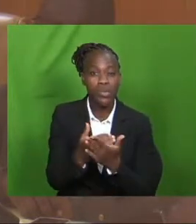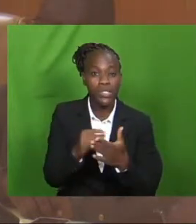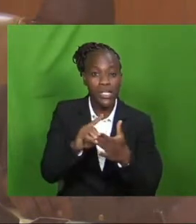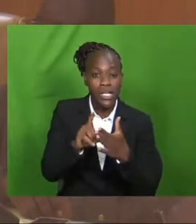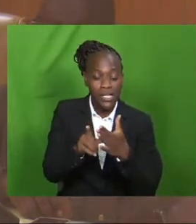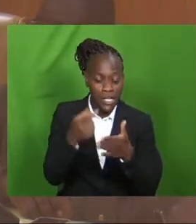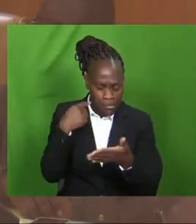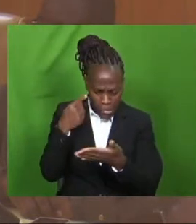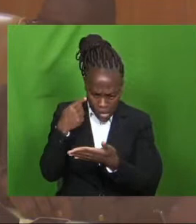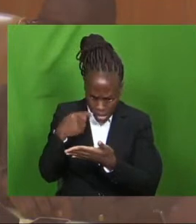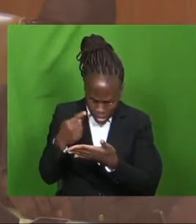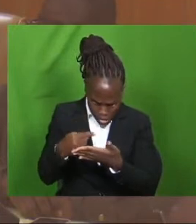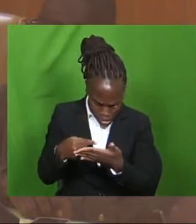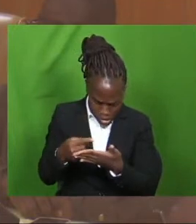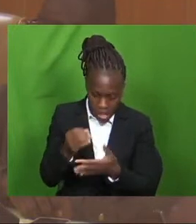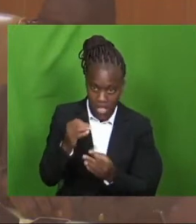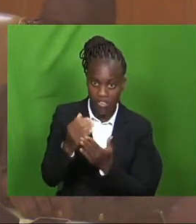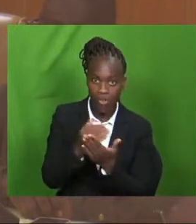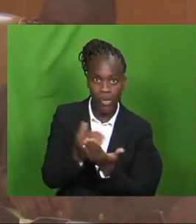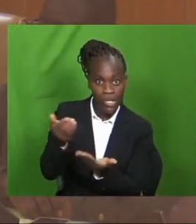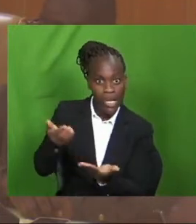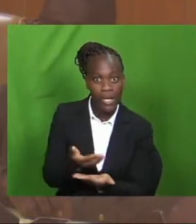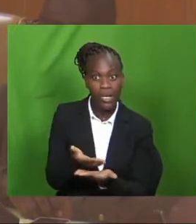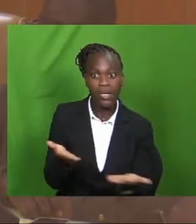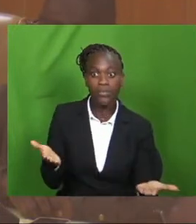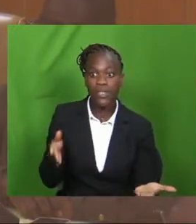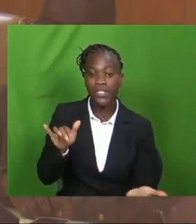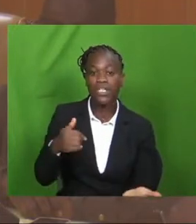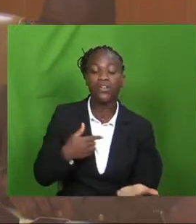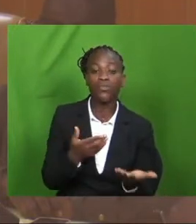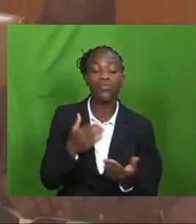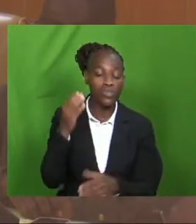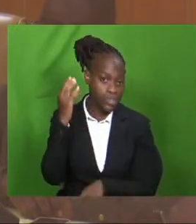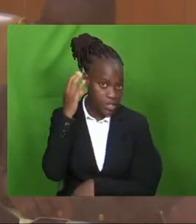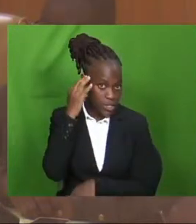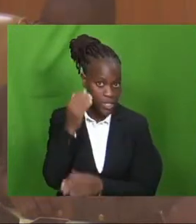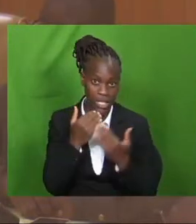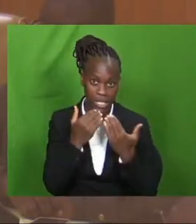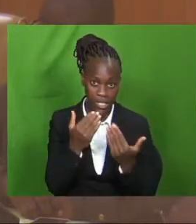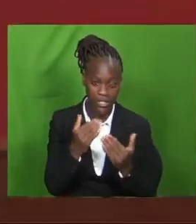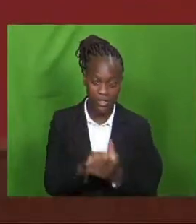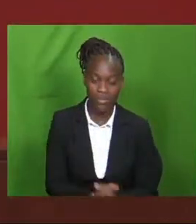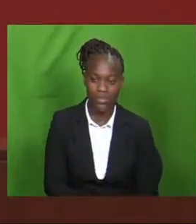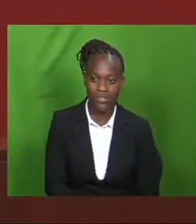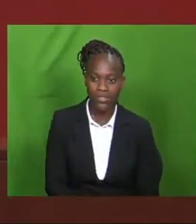when the budget comes before Parliament? That is what I want to hear. Thank you.